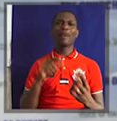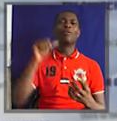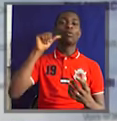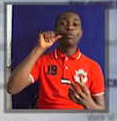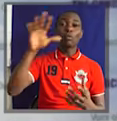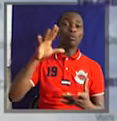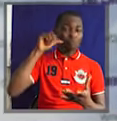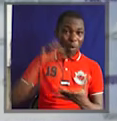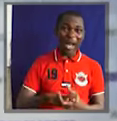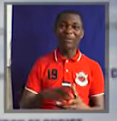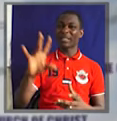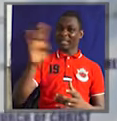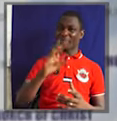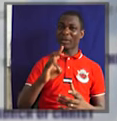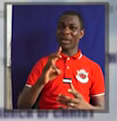e wo so wo be mama